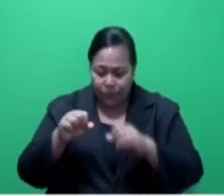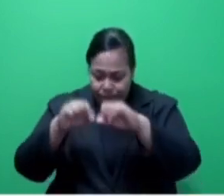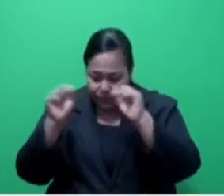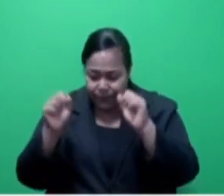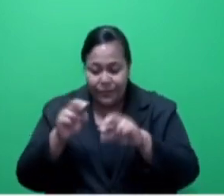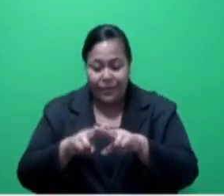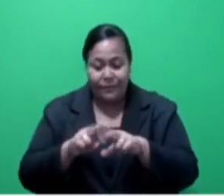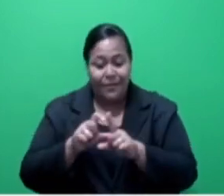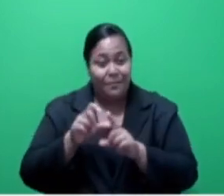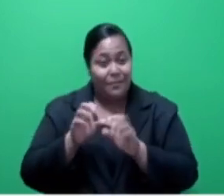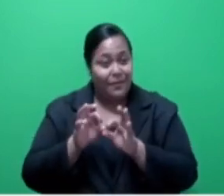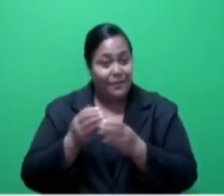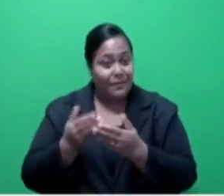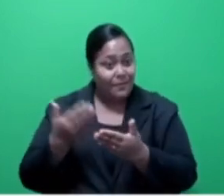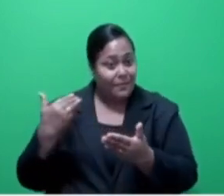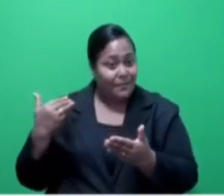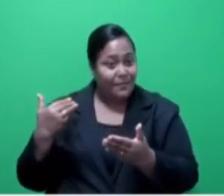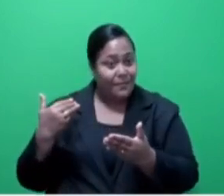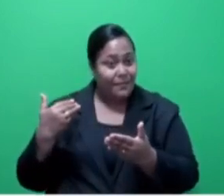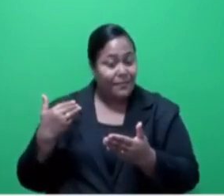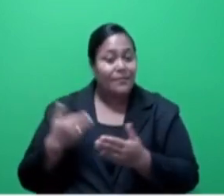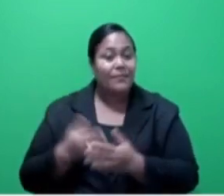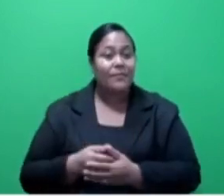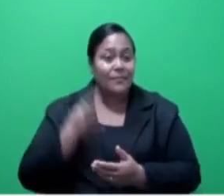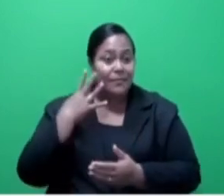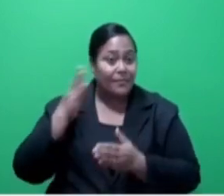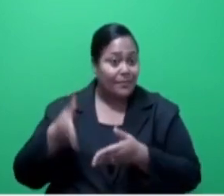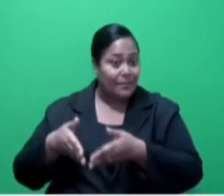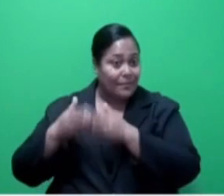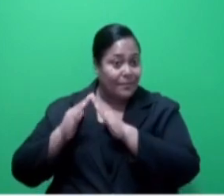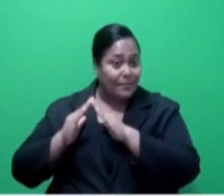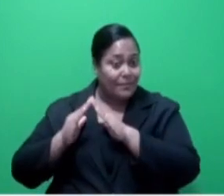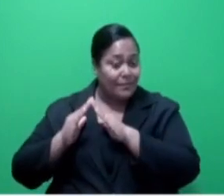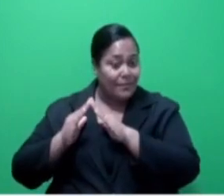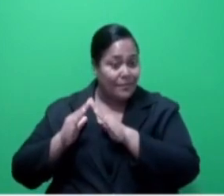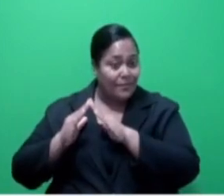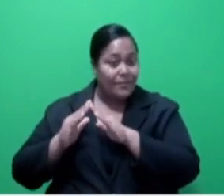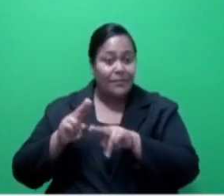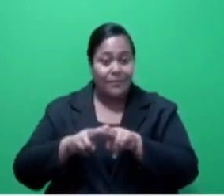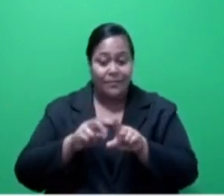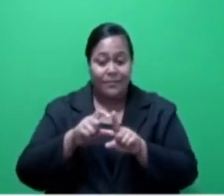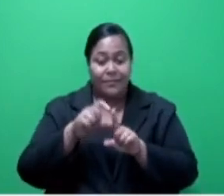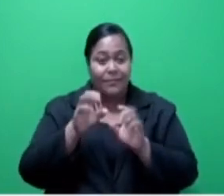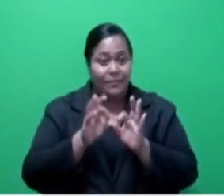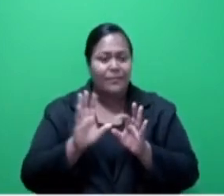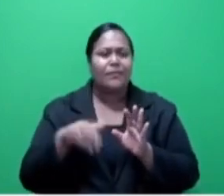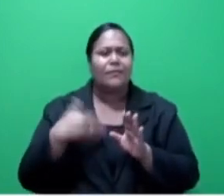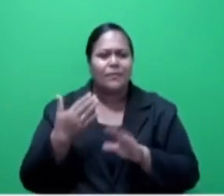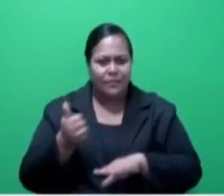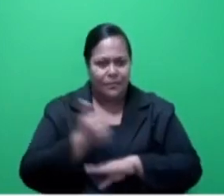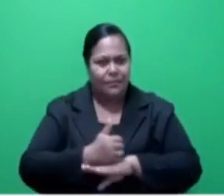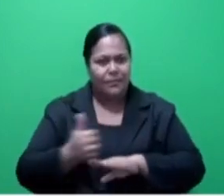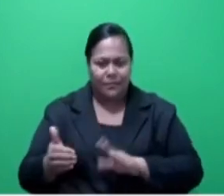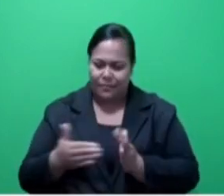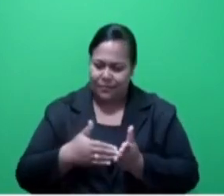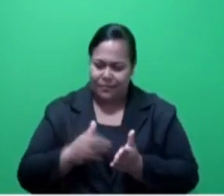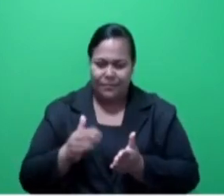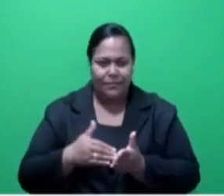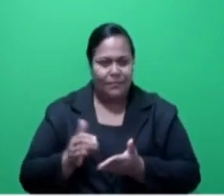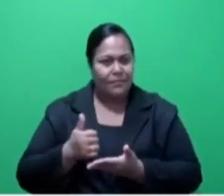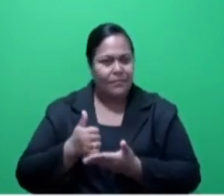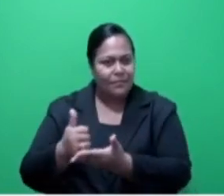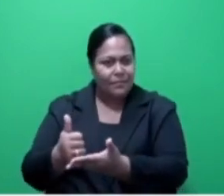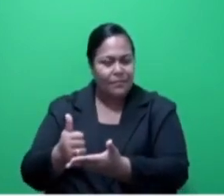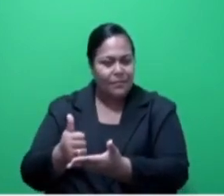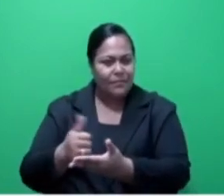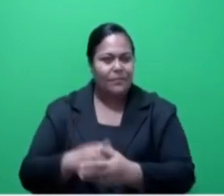as Honorable Seruratu said, since its inception, FDB has always got government guarantee. And Honorable